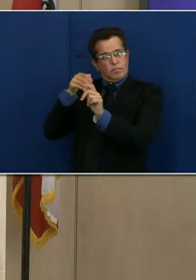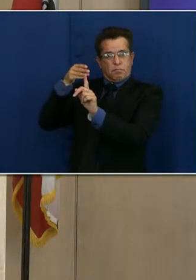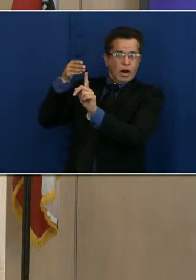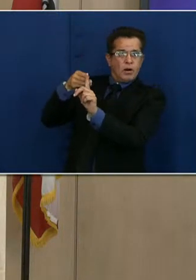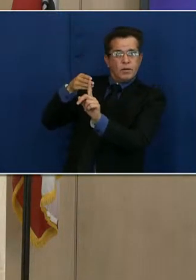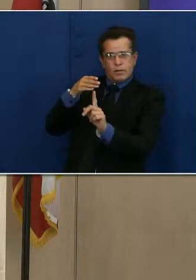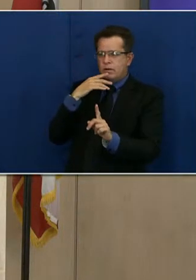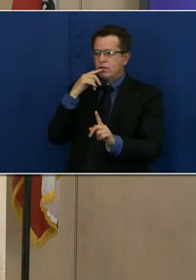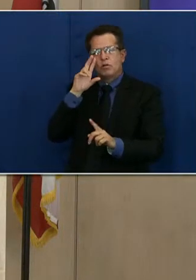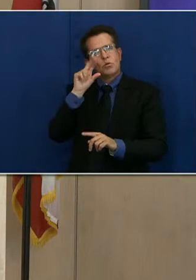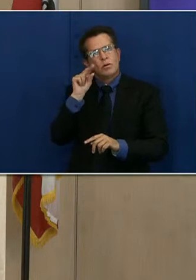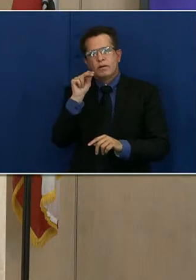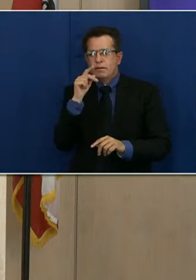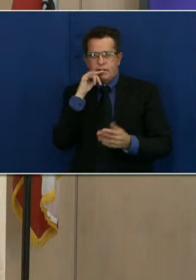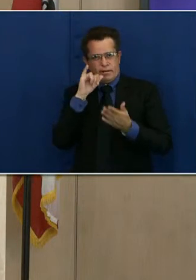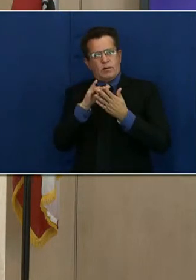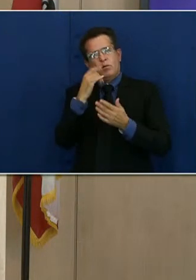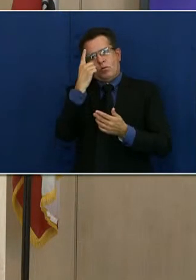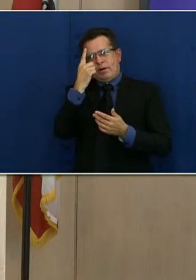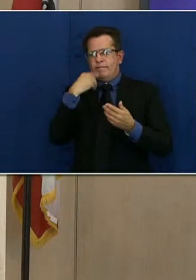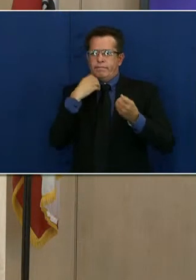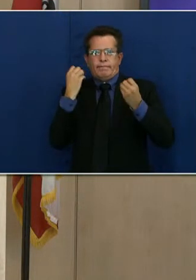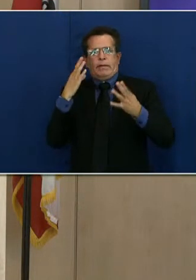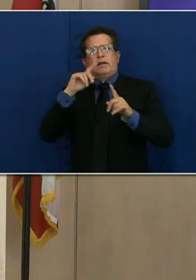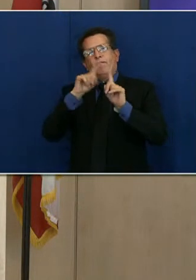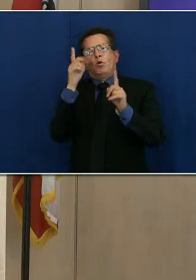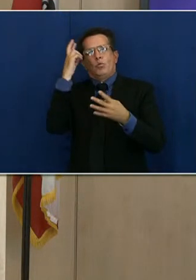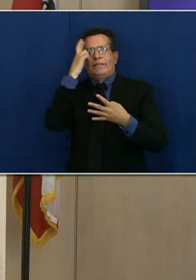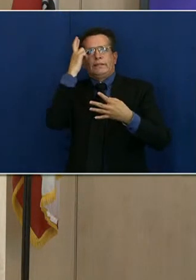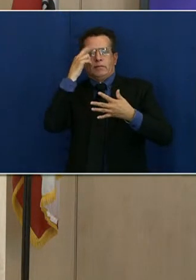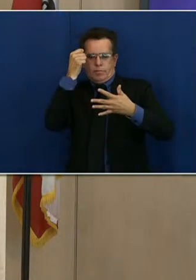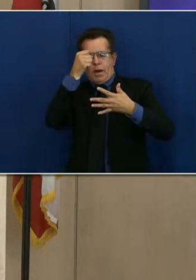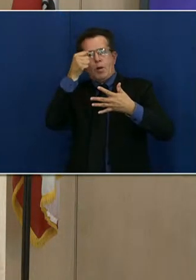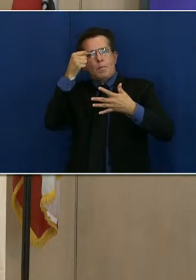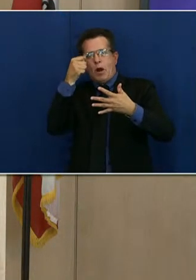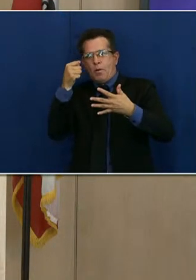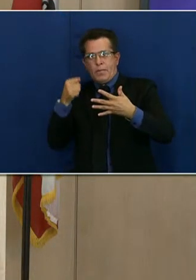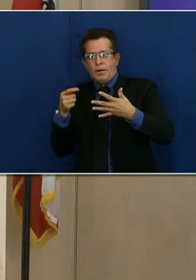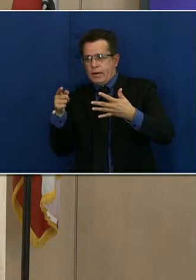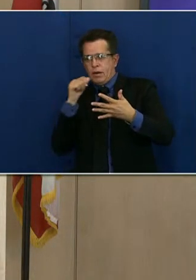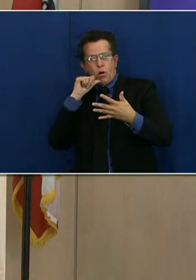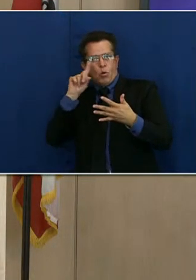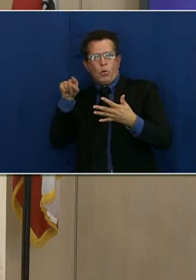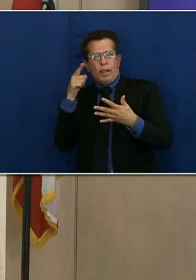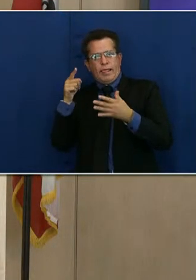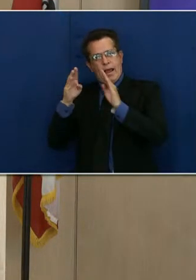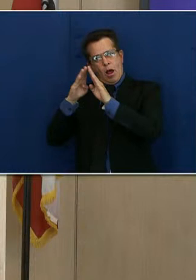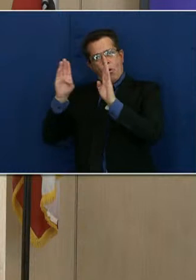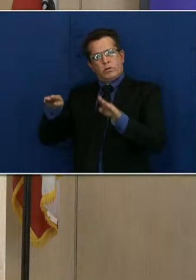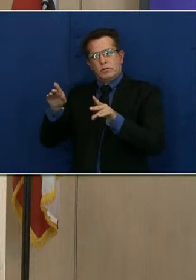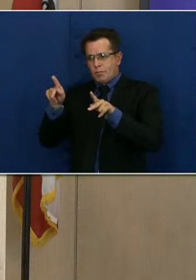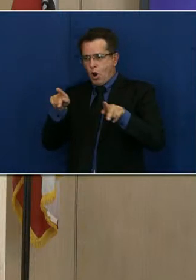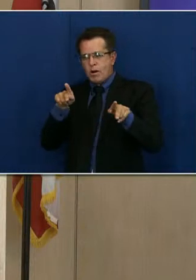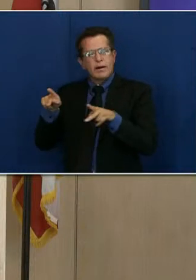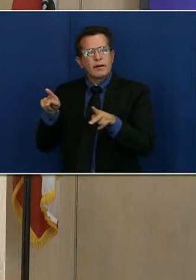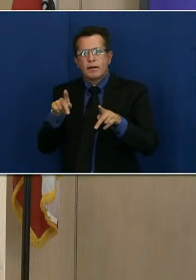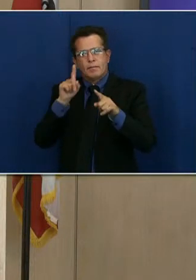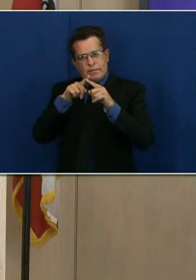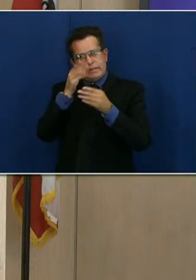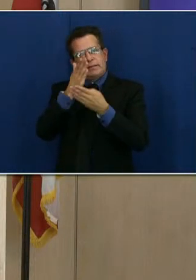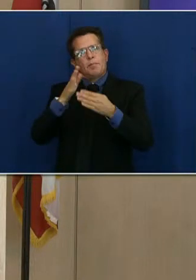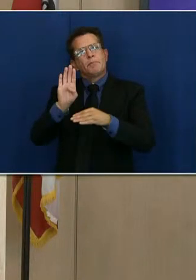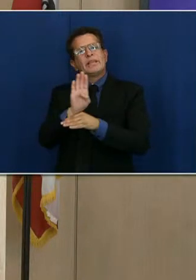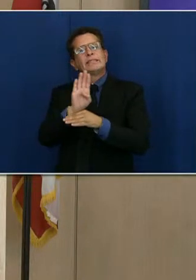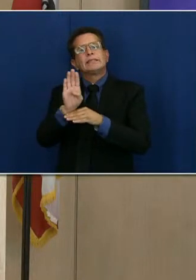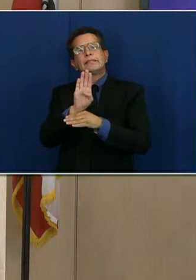particular area. It is one of many concerns. I think I didn't just say house parties, but when there are certain